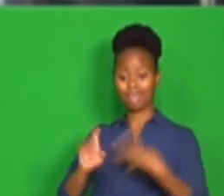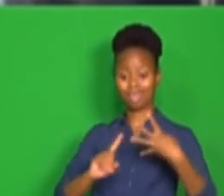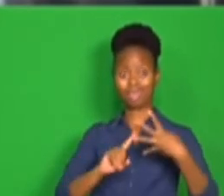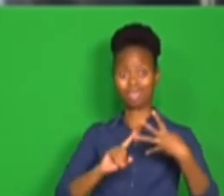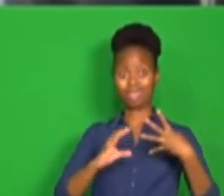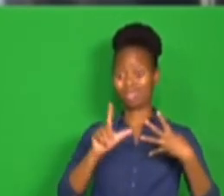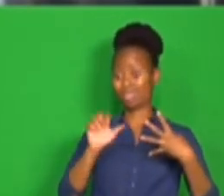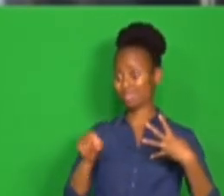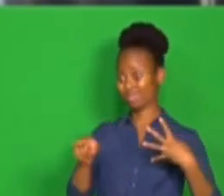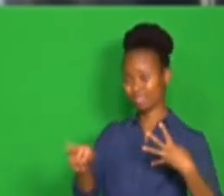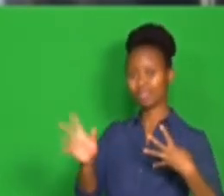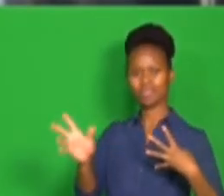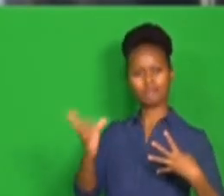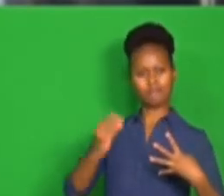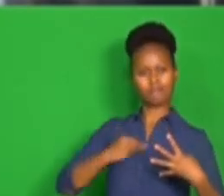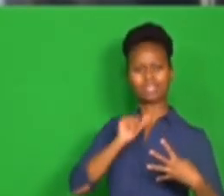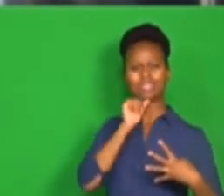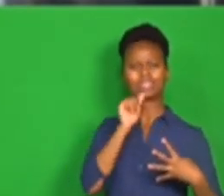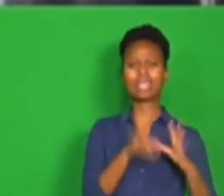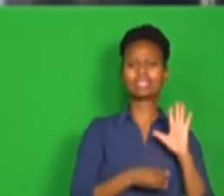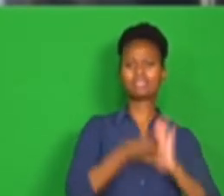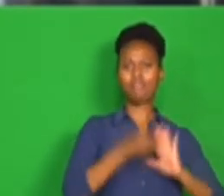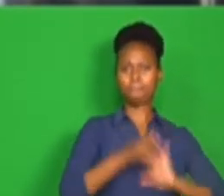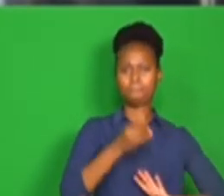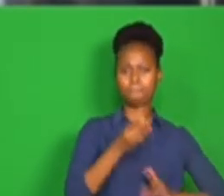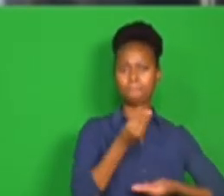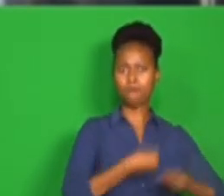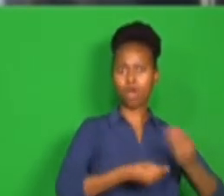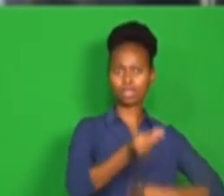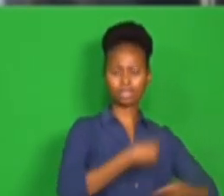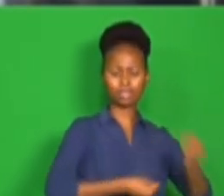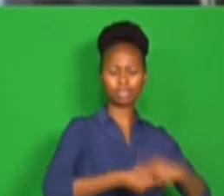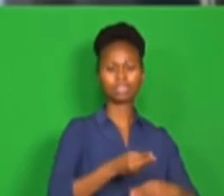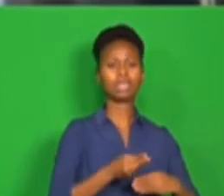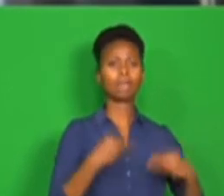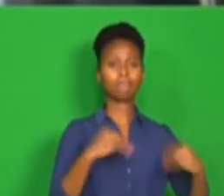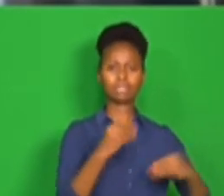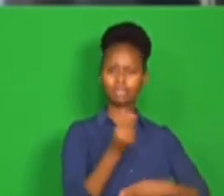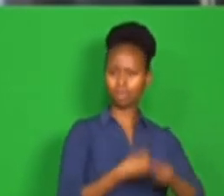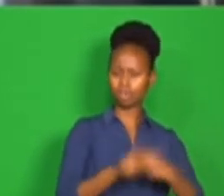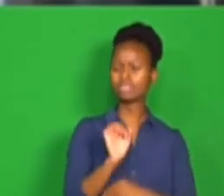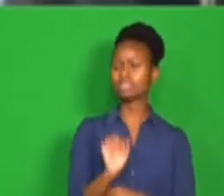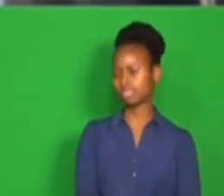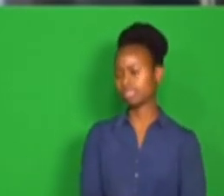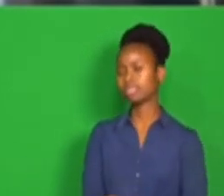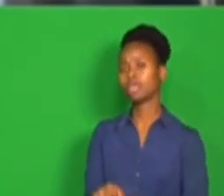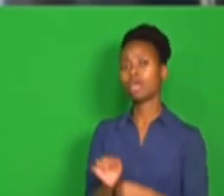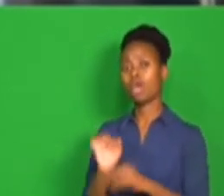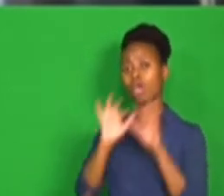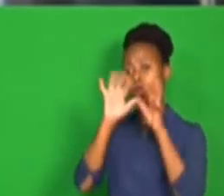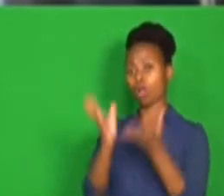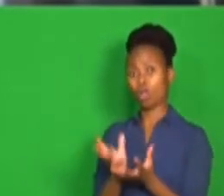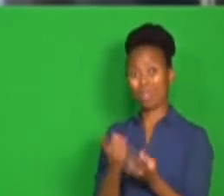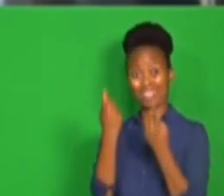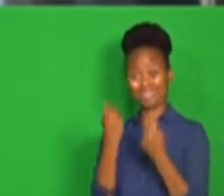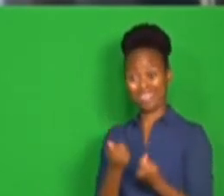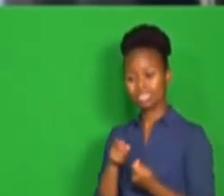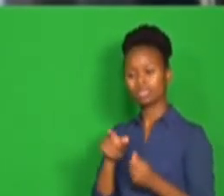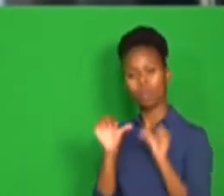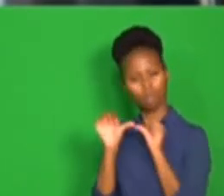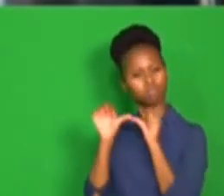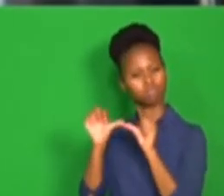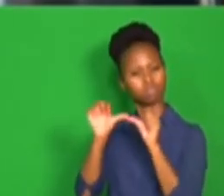markets. We do allude to the fact that we expect that global financing conditions would remain